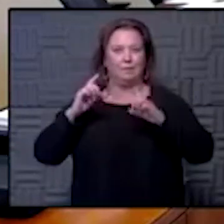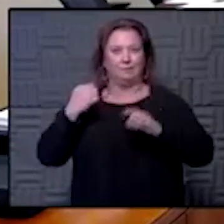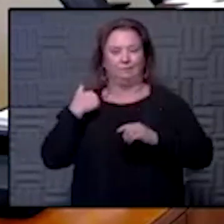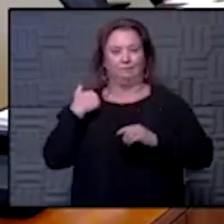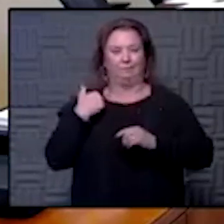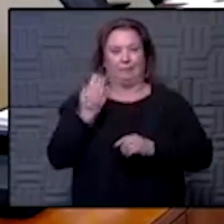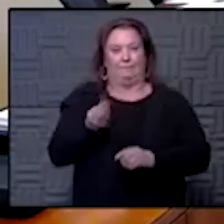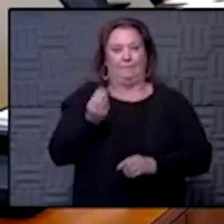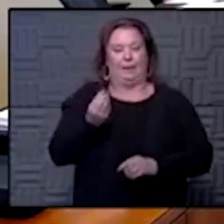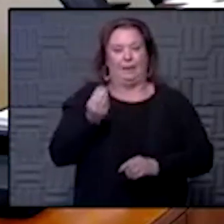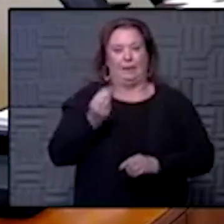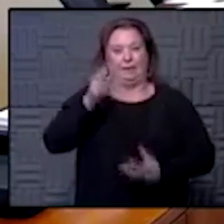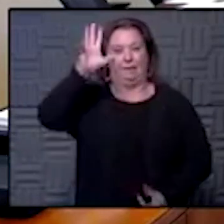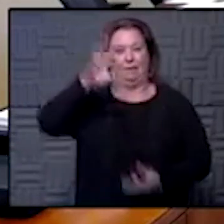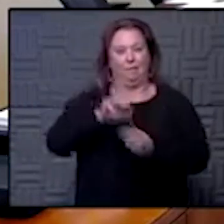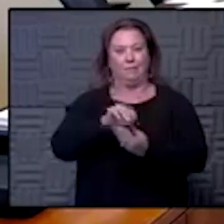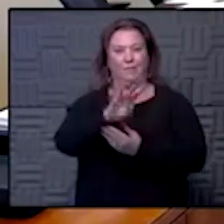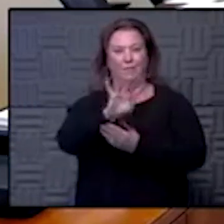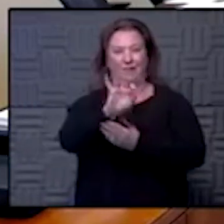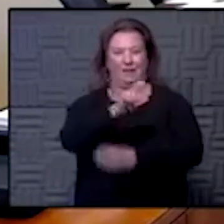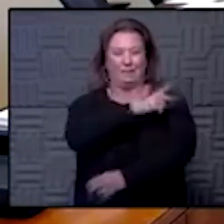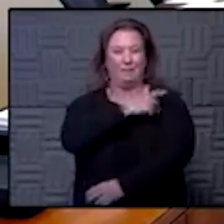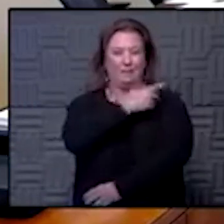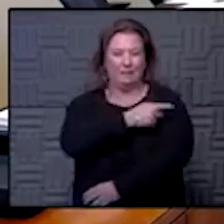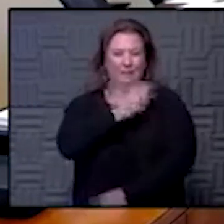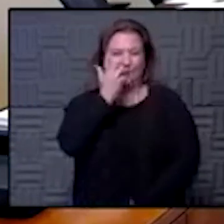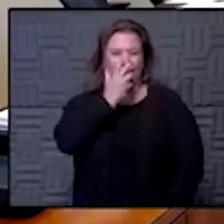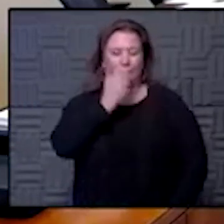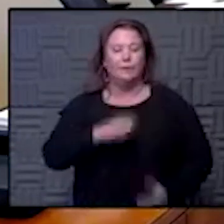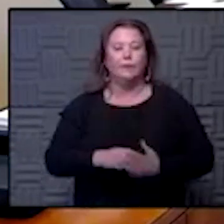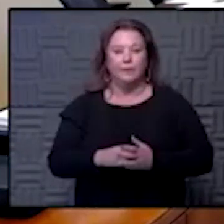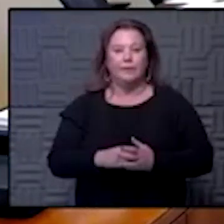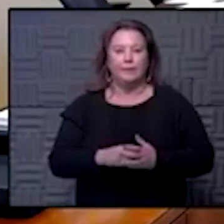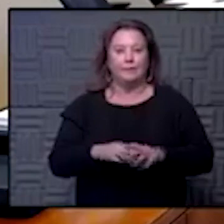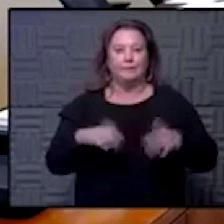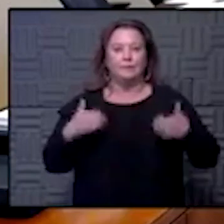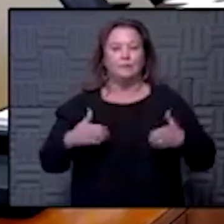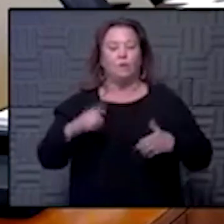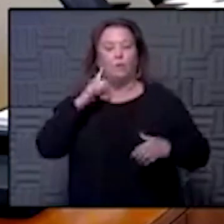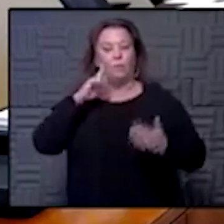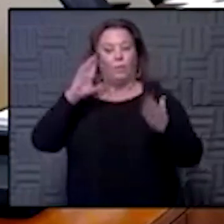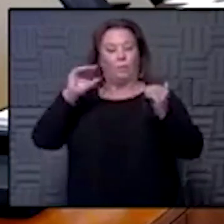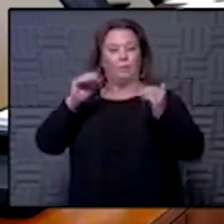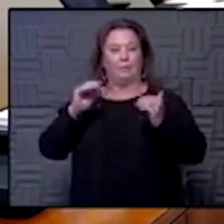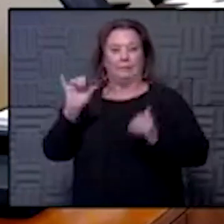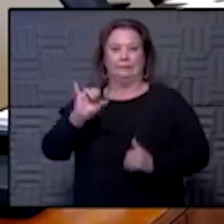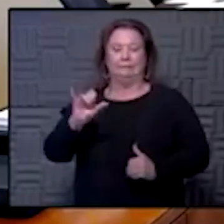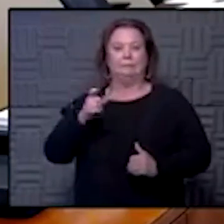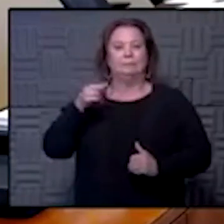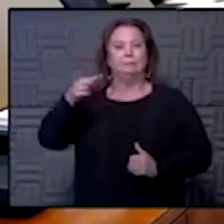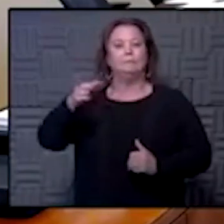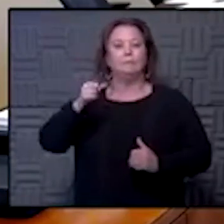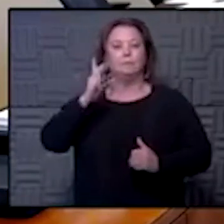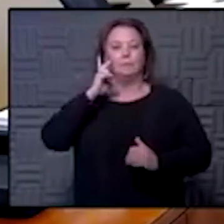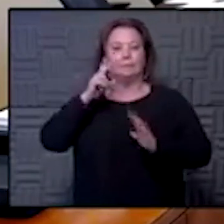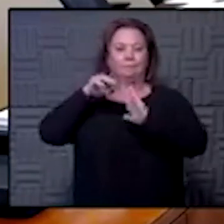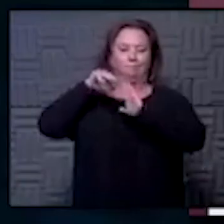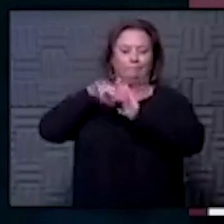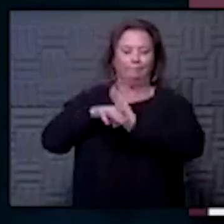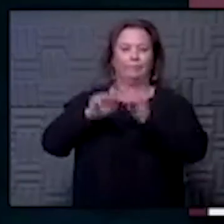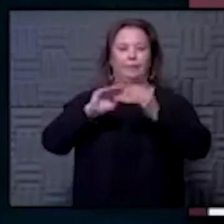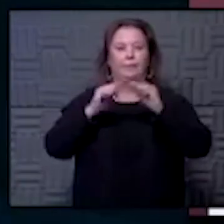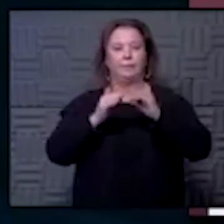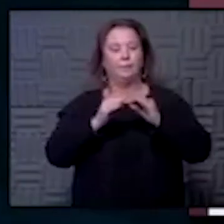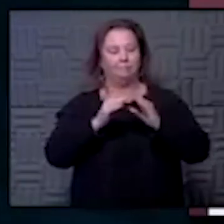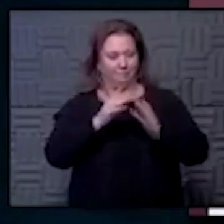when we had a total of 49 patients. So we're hoping, like you're hoping, that we're going to see a little bit of a tick down. I